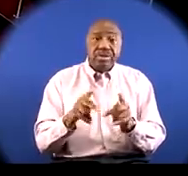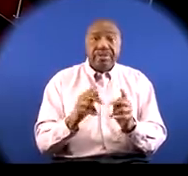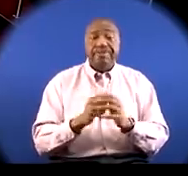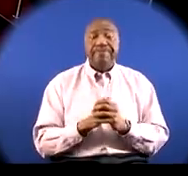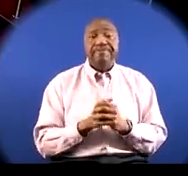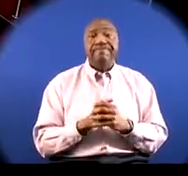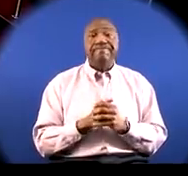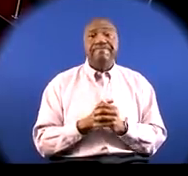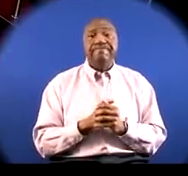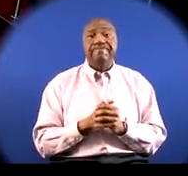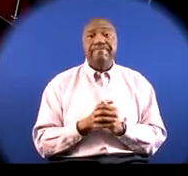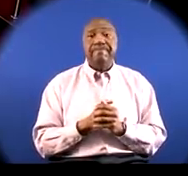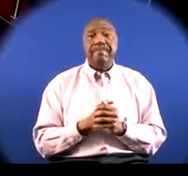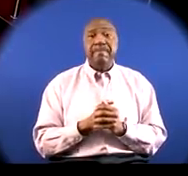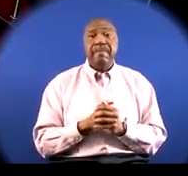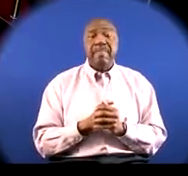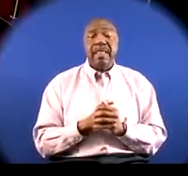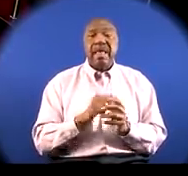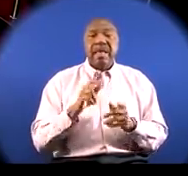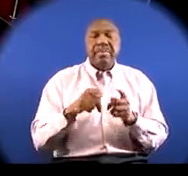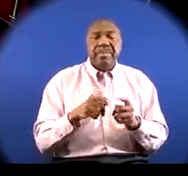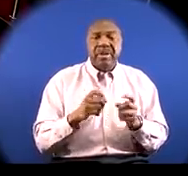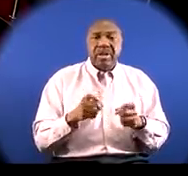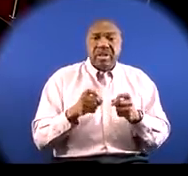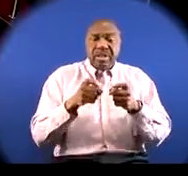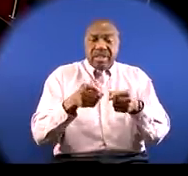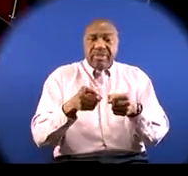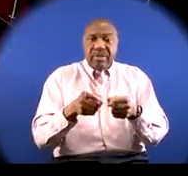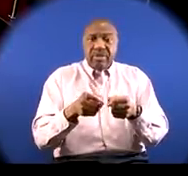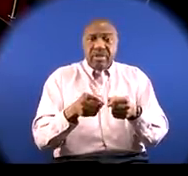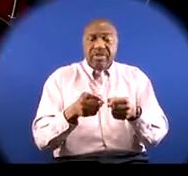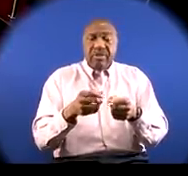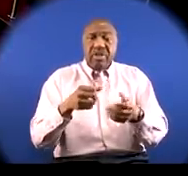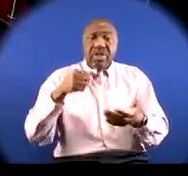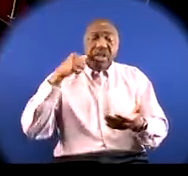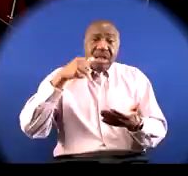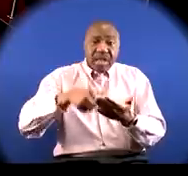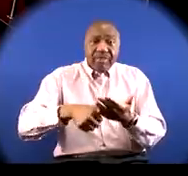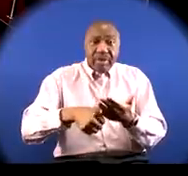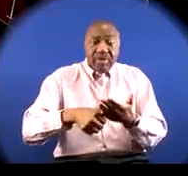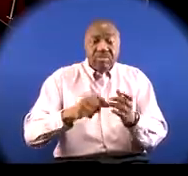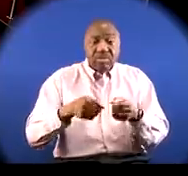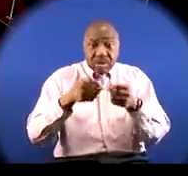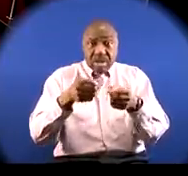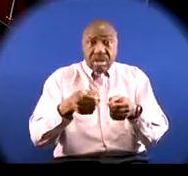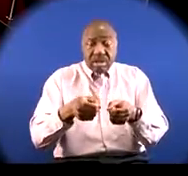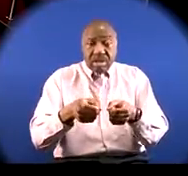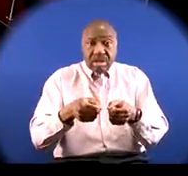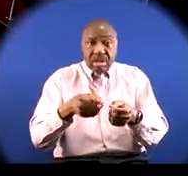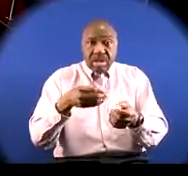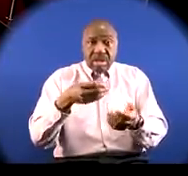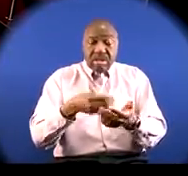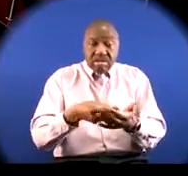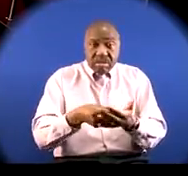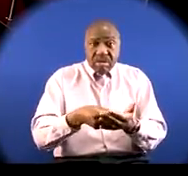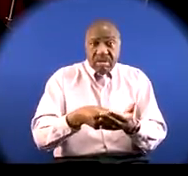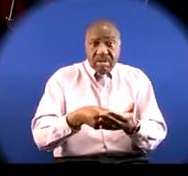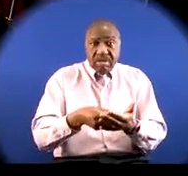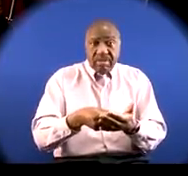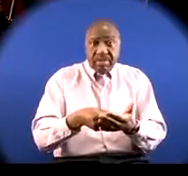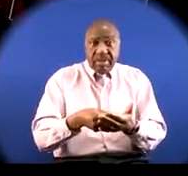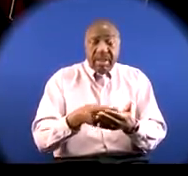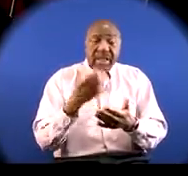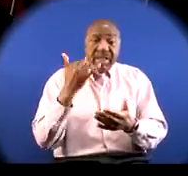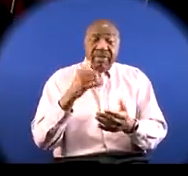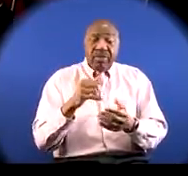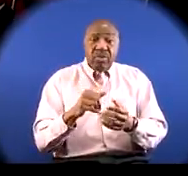can. Ushers are moving about us now. If you need an envelope, they'll be delighted to pass one to you, and they will ensure that you're able to